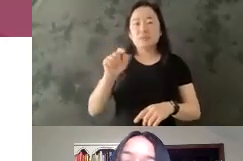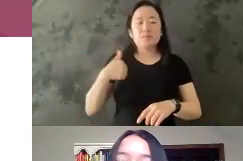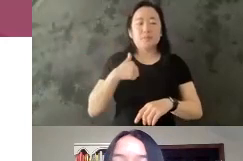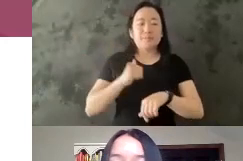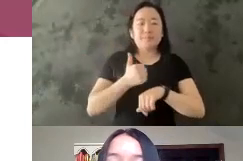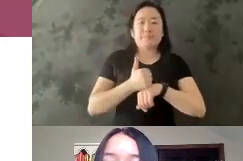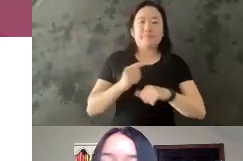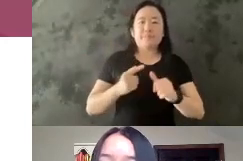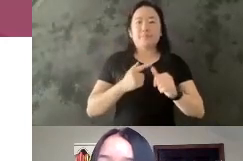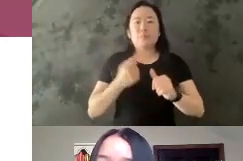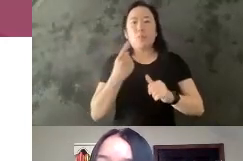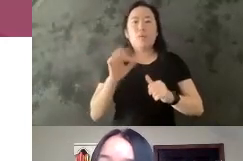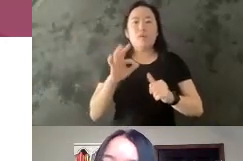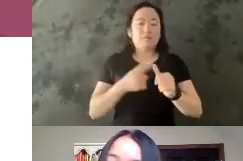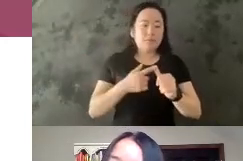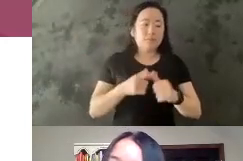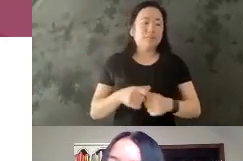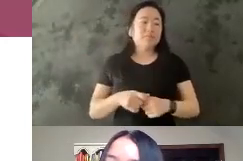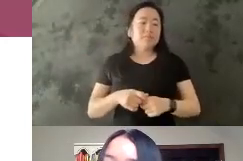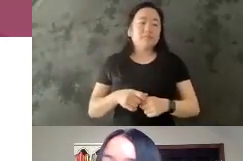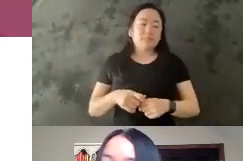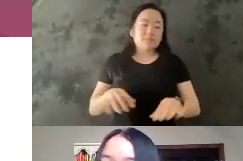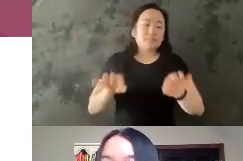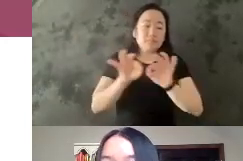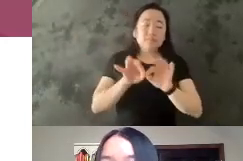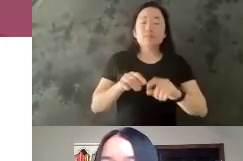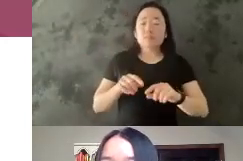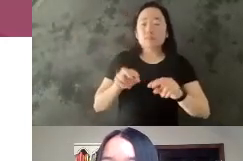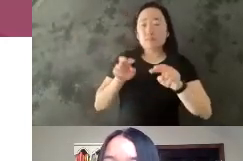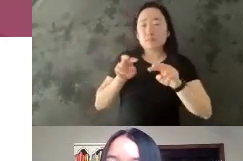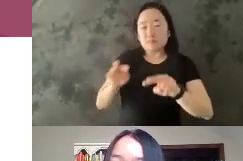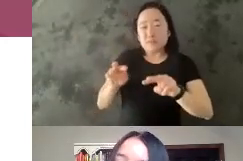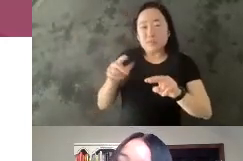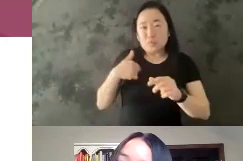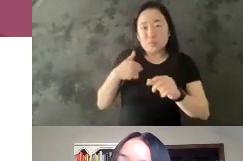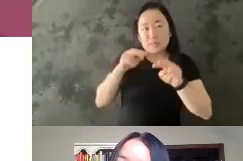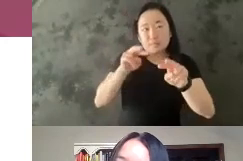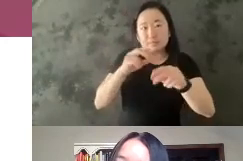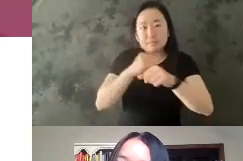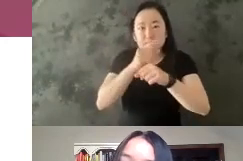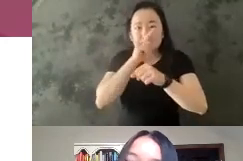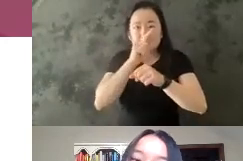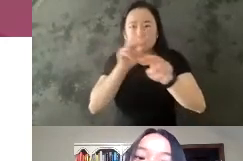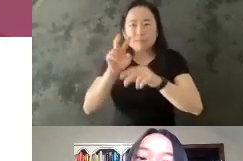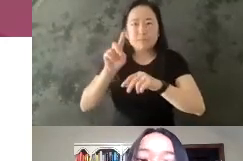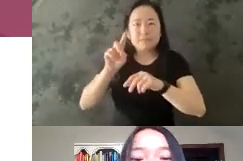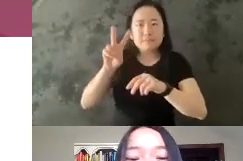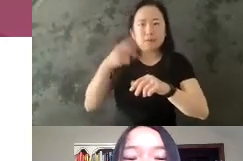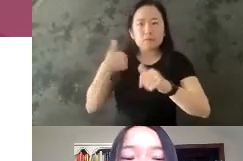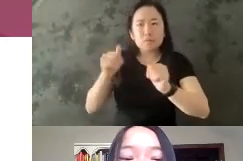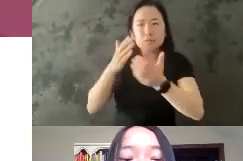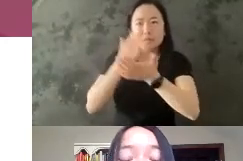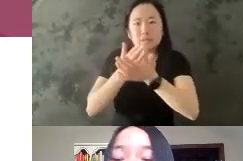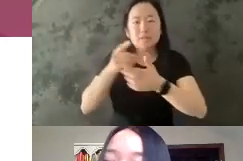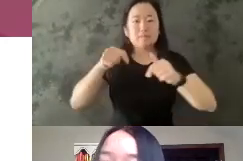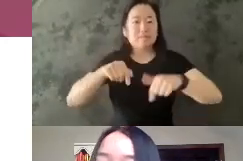holding people who use abuse accountable has happened in the state of Minnesota and also Duluth, which